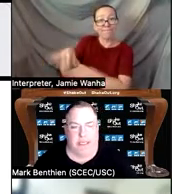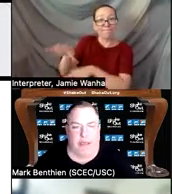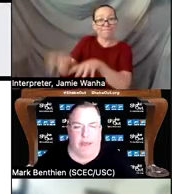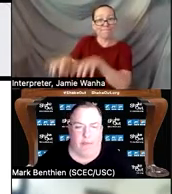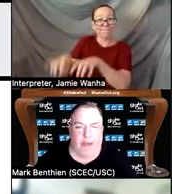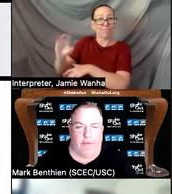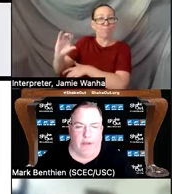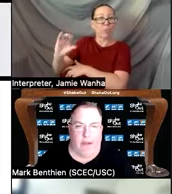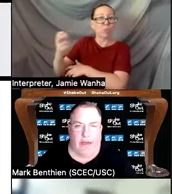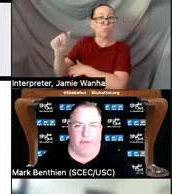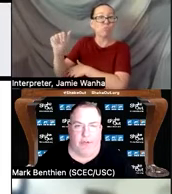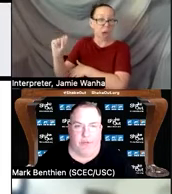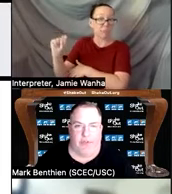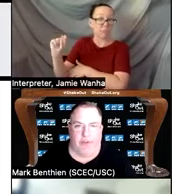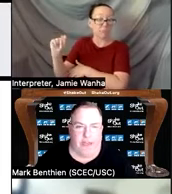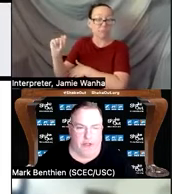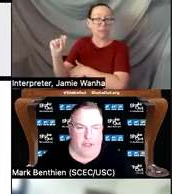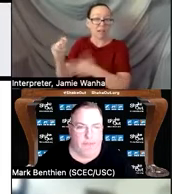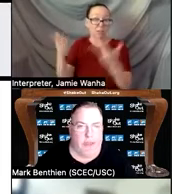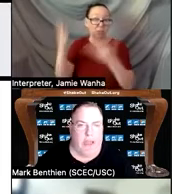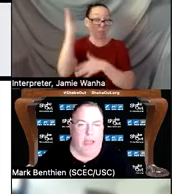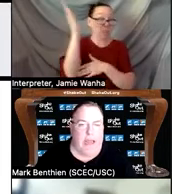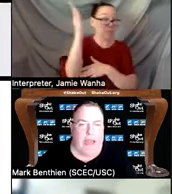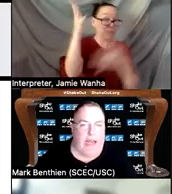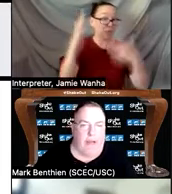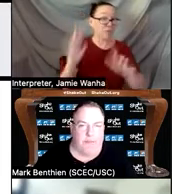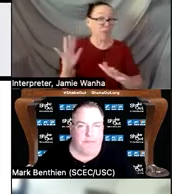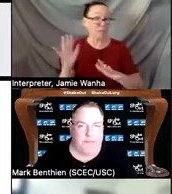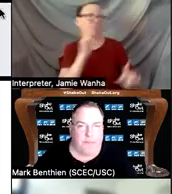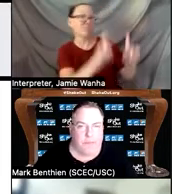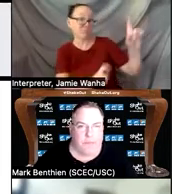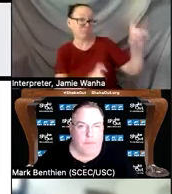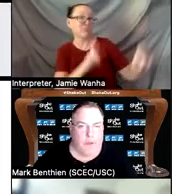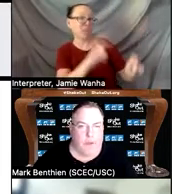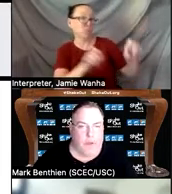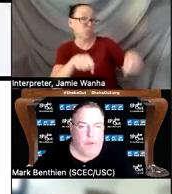questions after each presentation. And